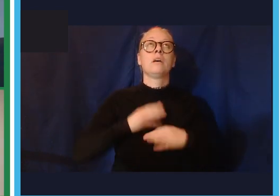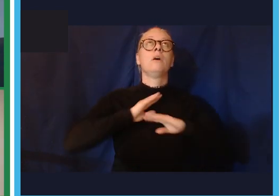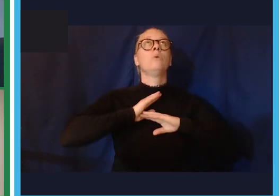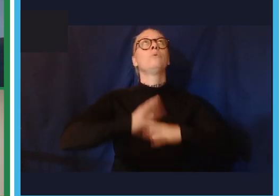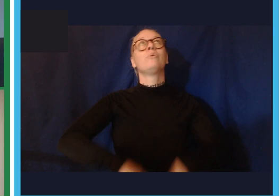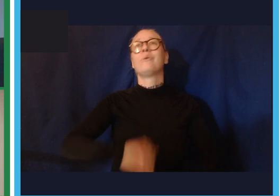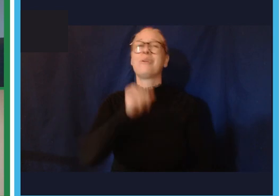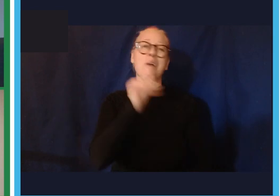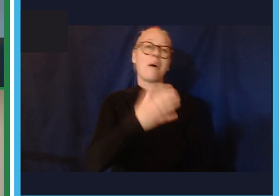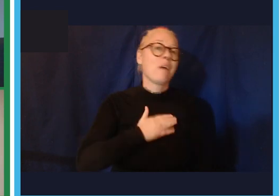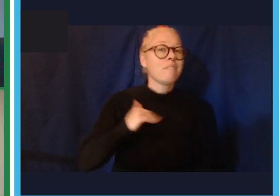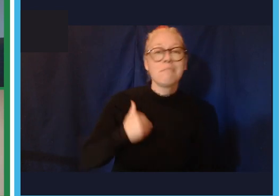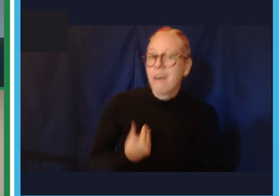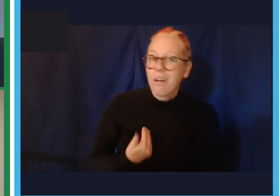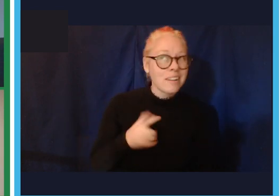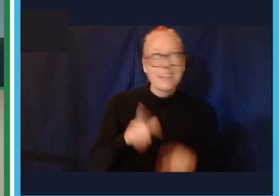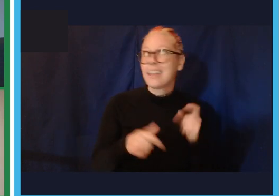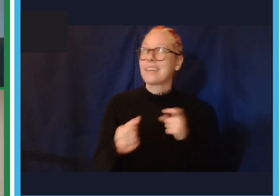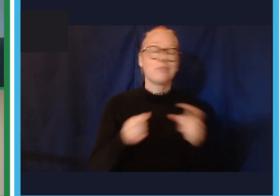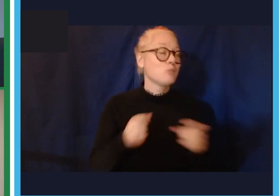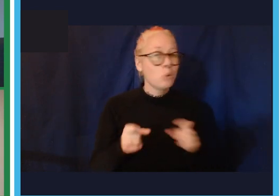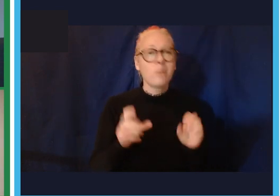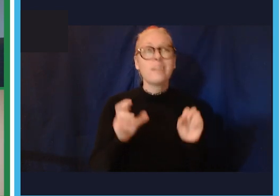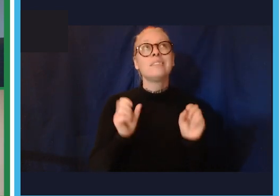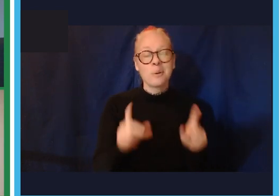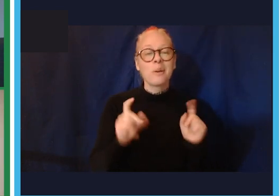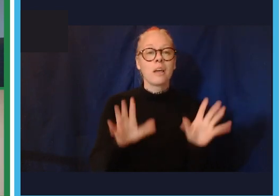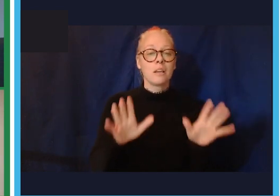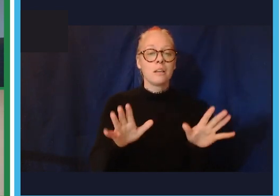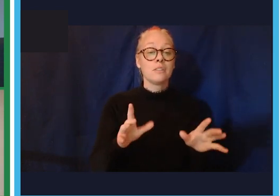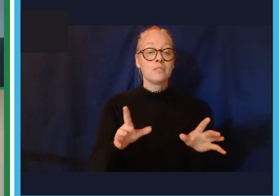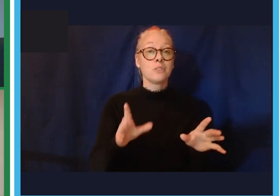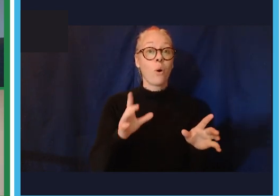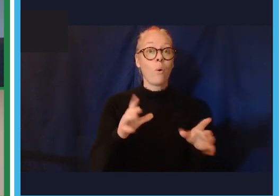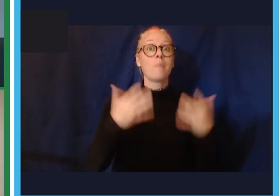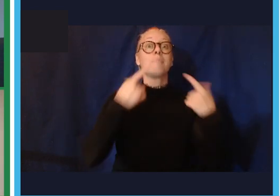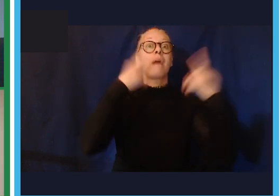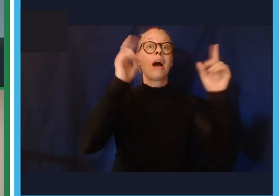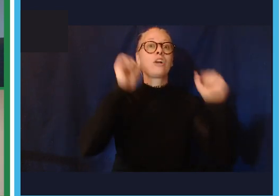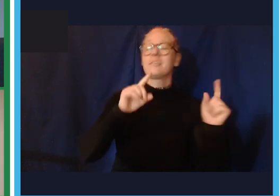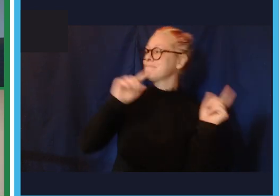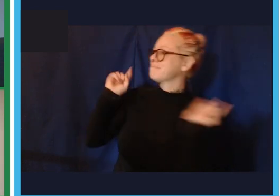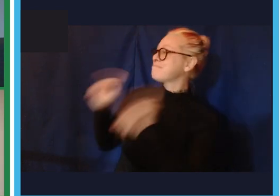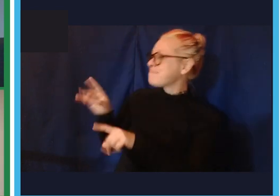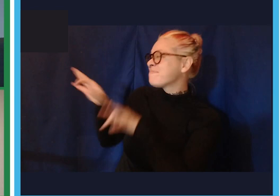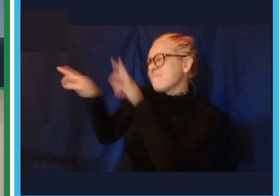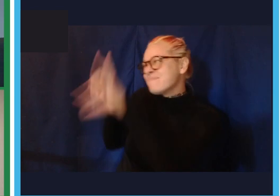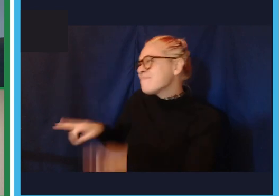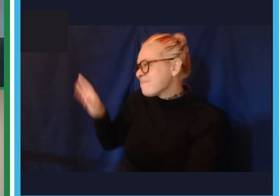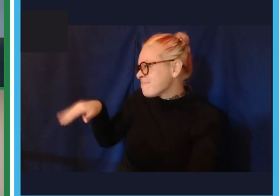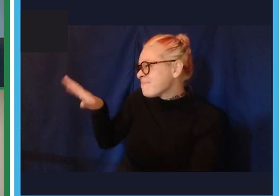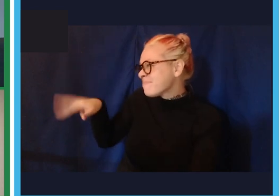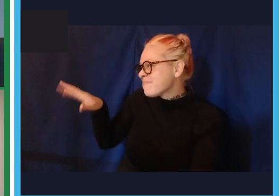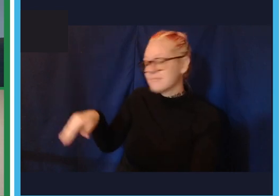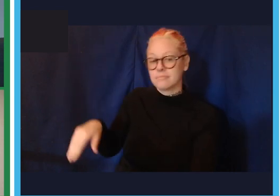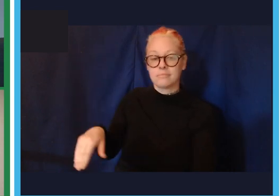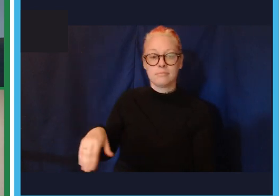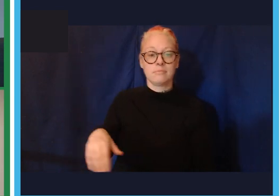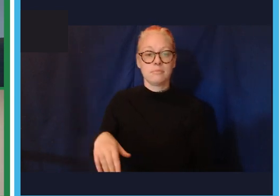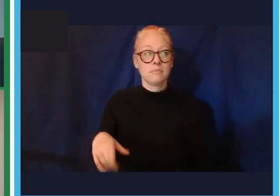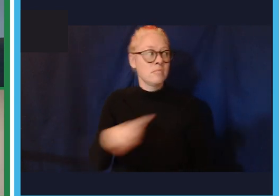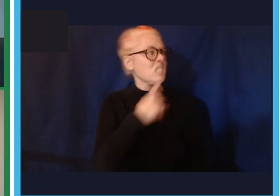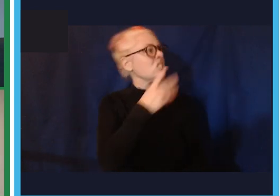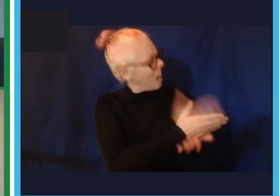can you stop that? And I remember just immediately bursting out like, no, I can't. And I ran out of the room, cried in the hall for a